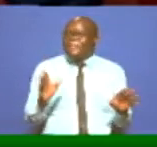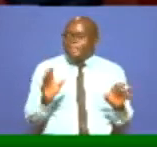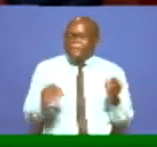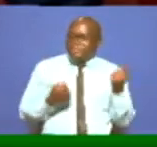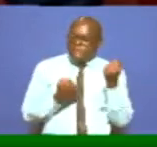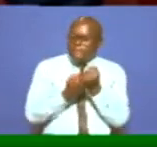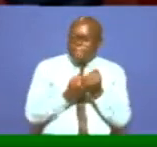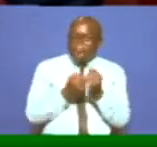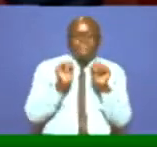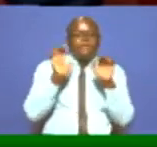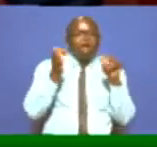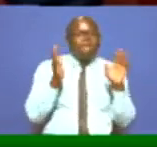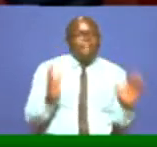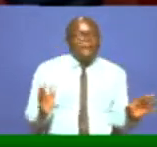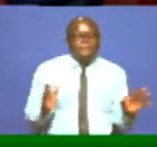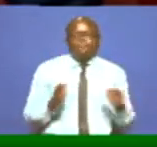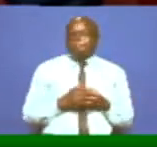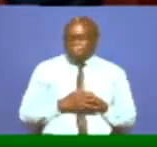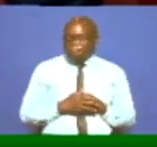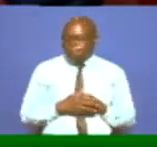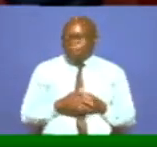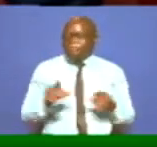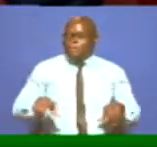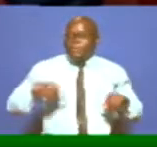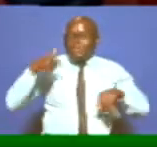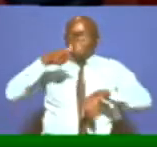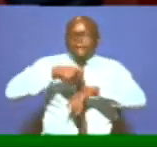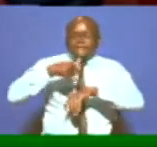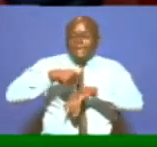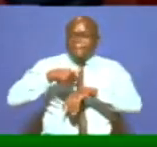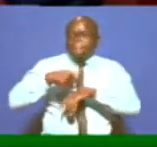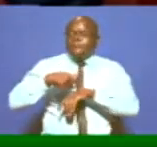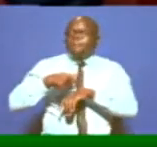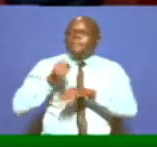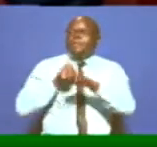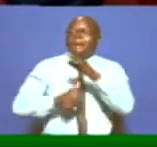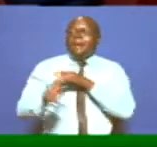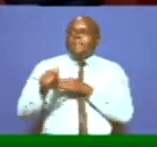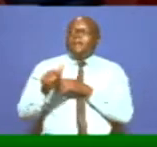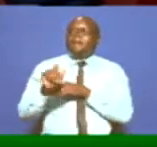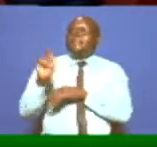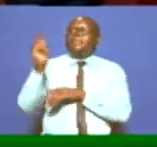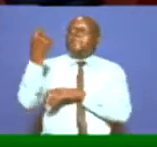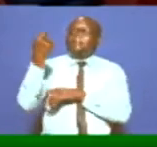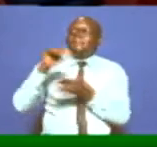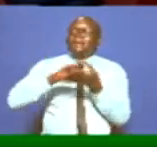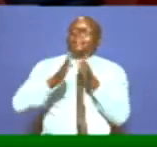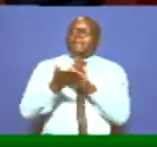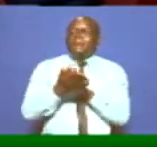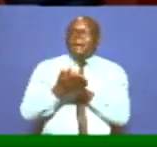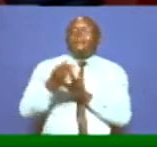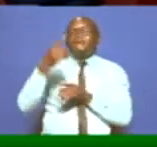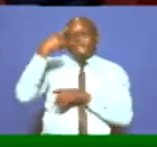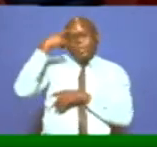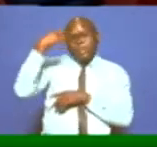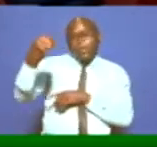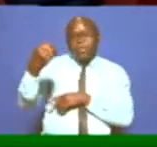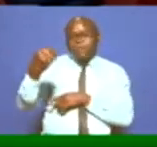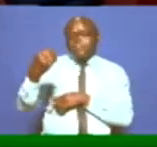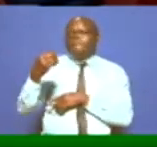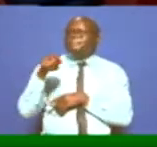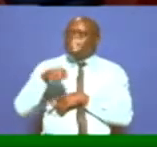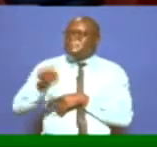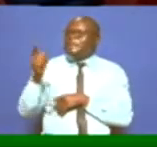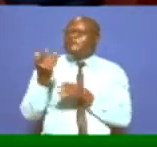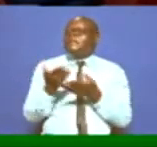farmers. Mr. Speaker, and we live at a time and under a president who has become so rogue, and is in